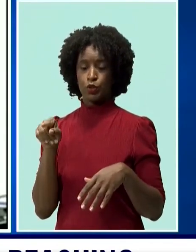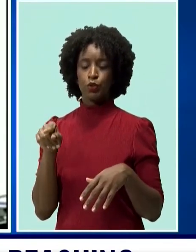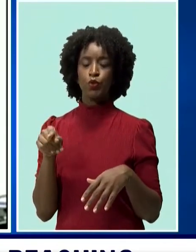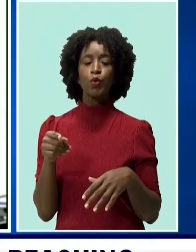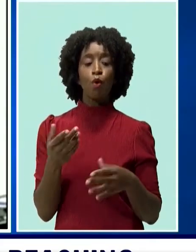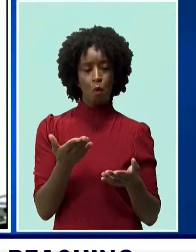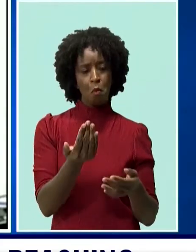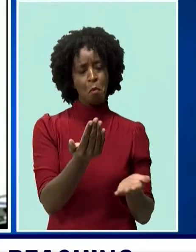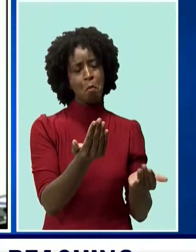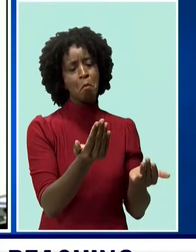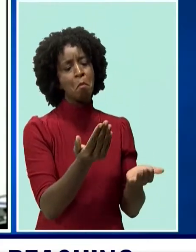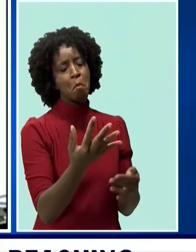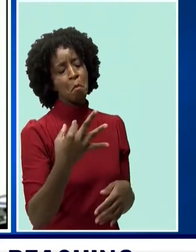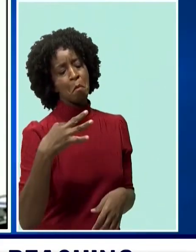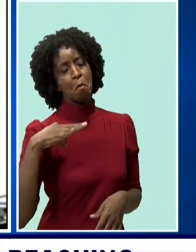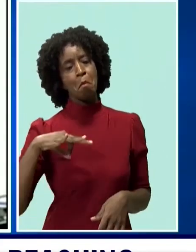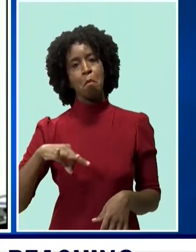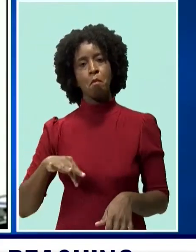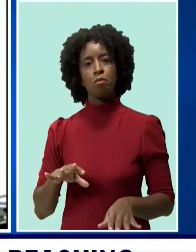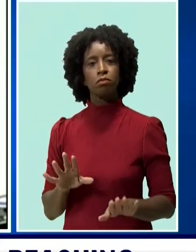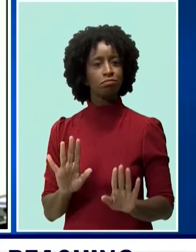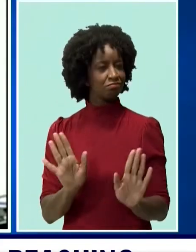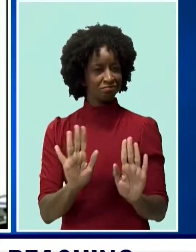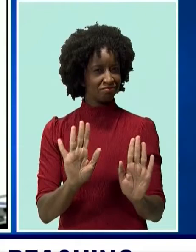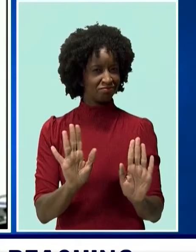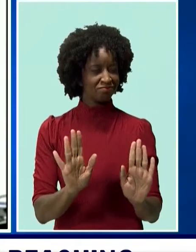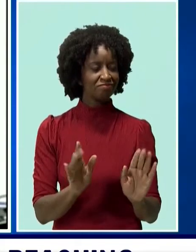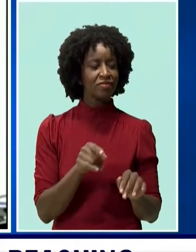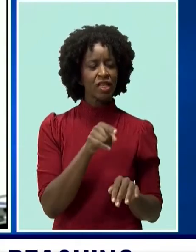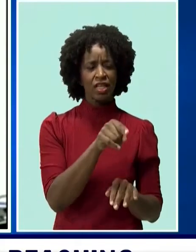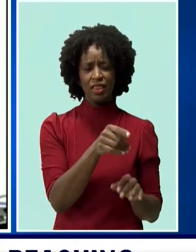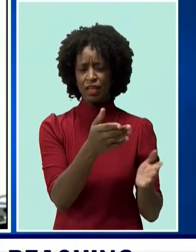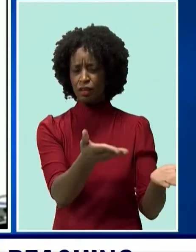is, was this offered to you with the